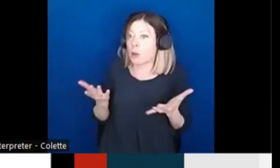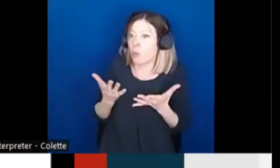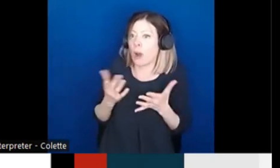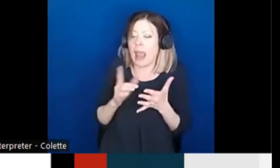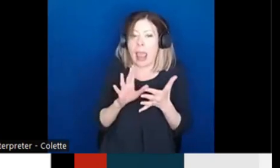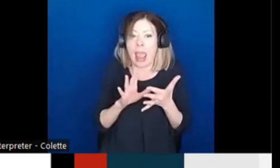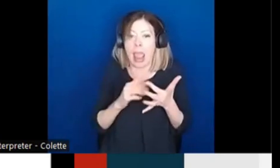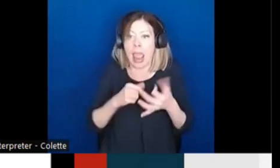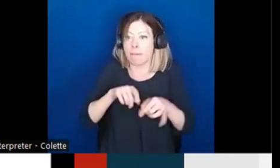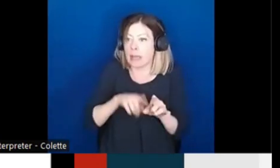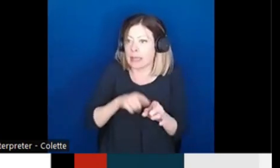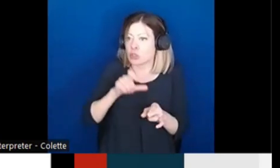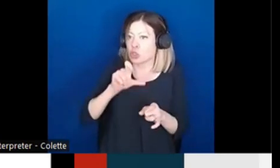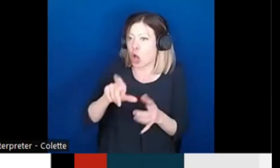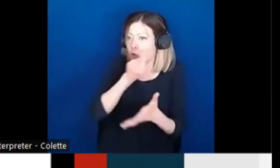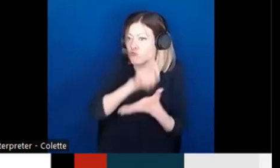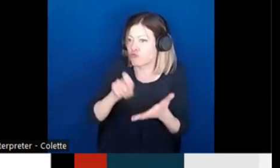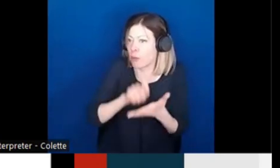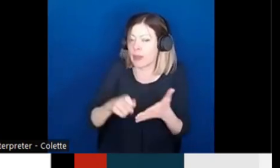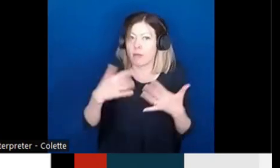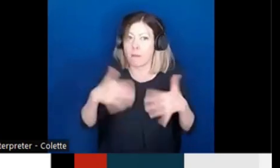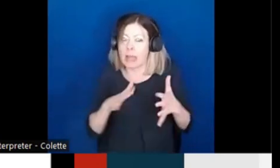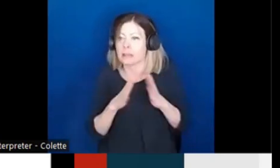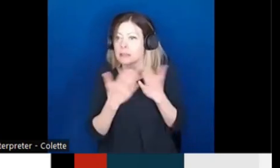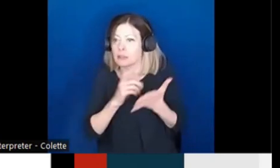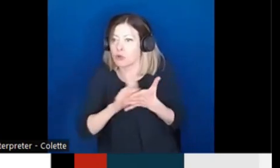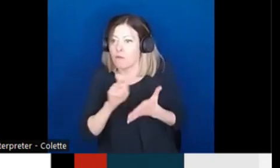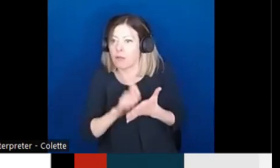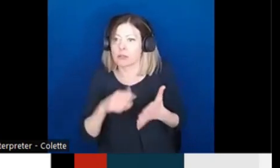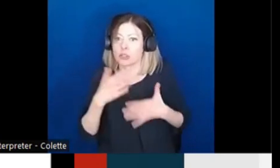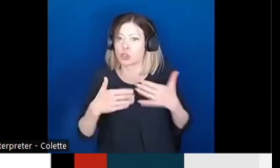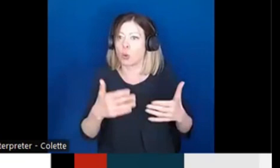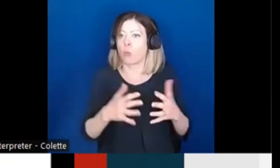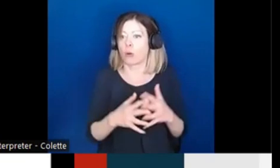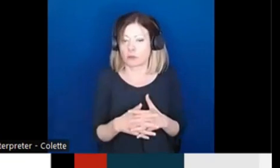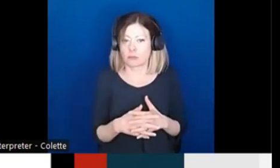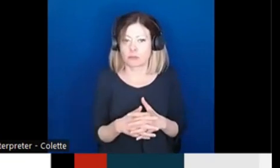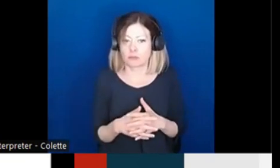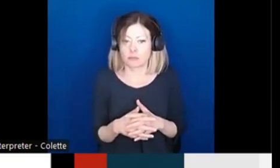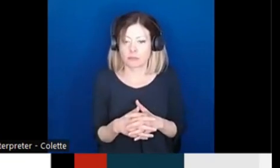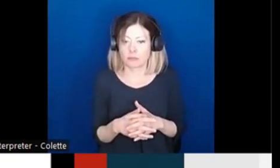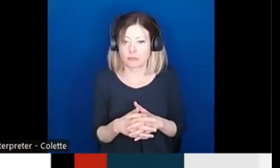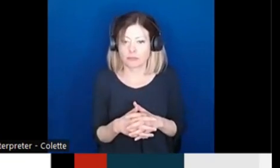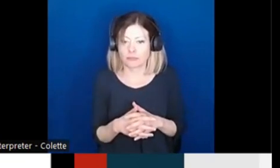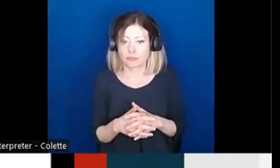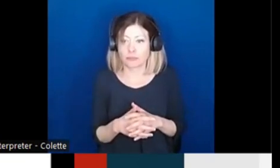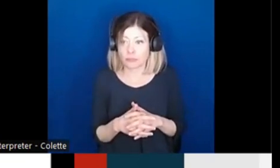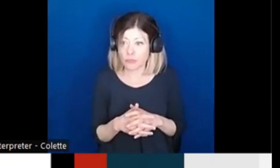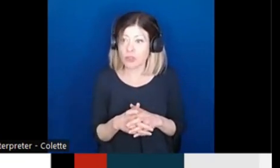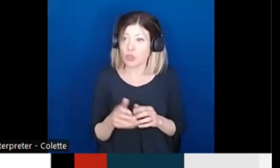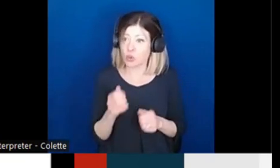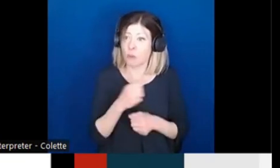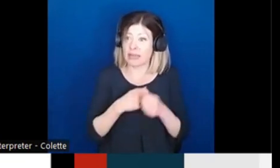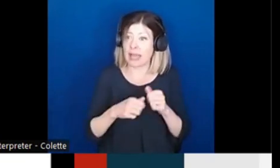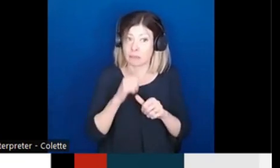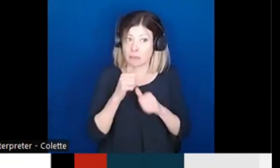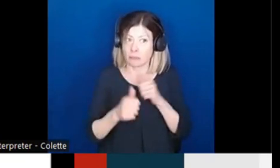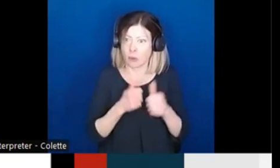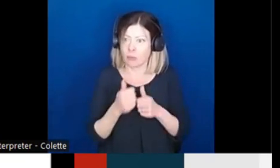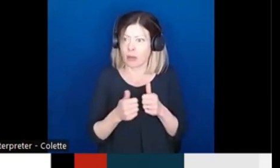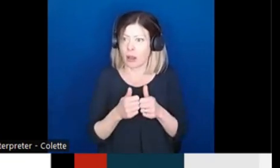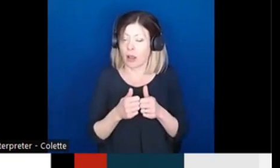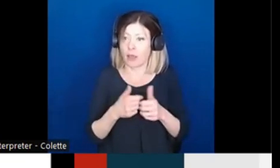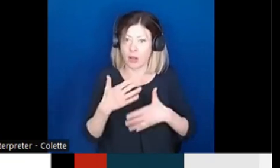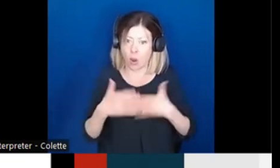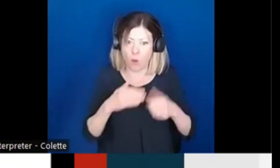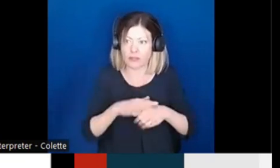wrote their great novels and so on. So they just became more and more famous. By